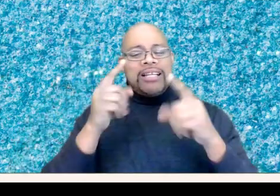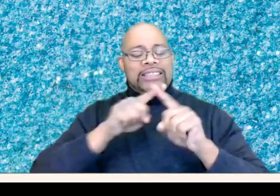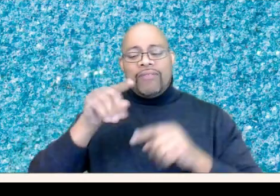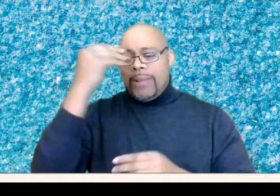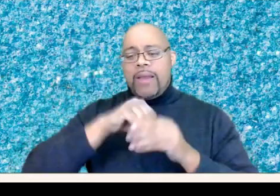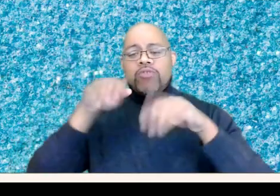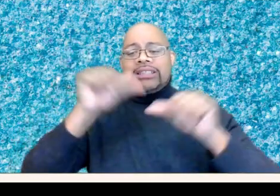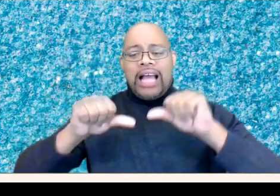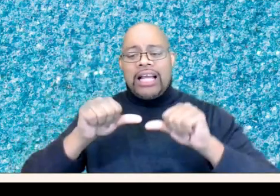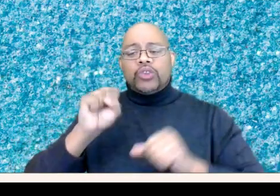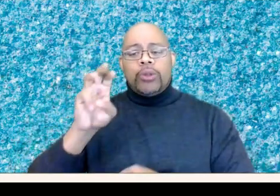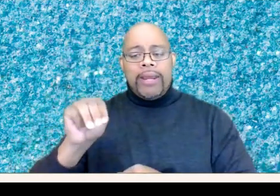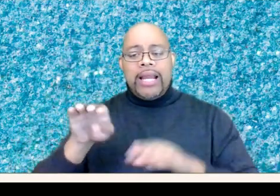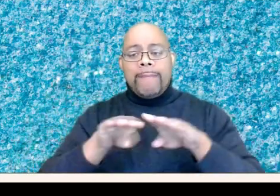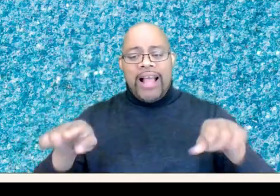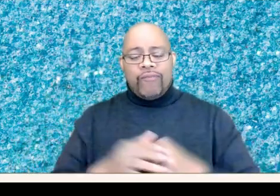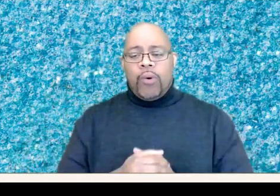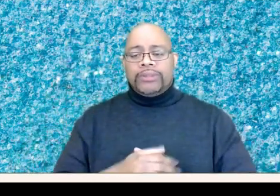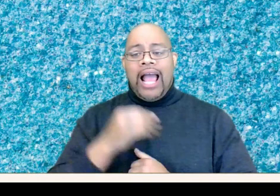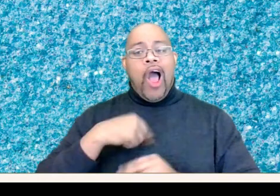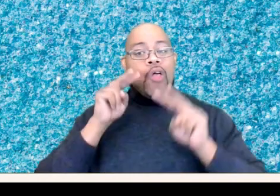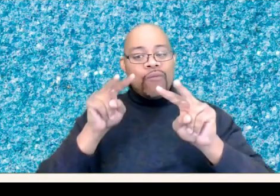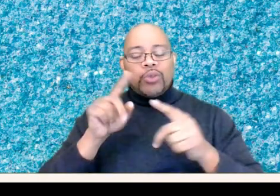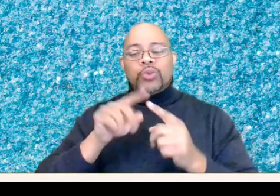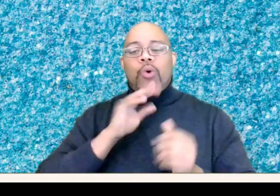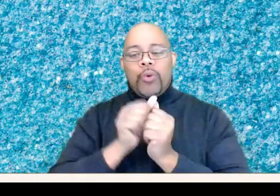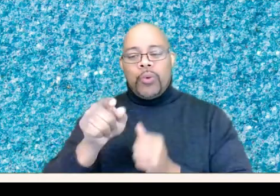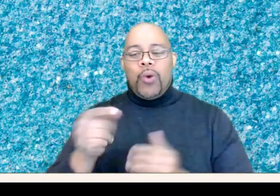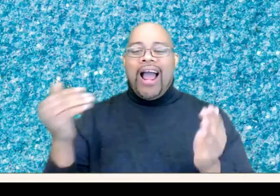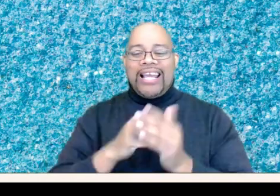Marine Science social media platforms. And I look forward to talking